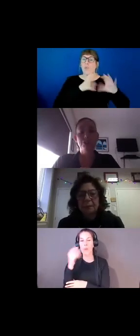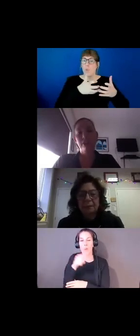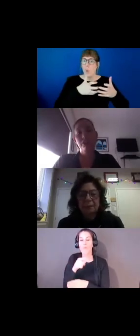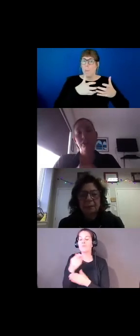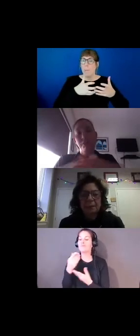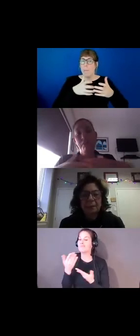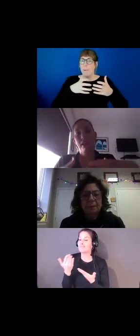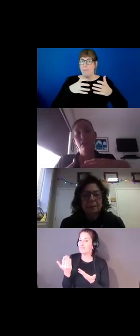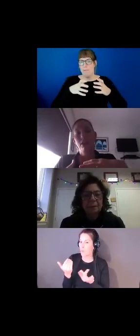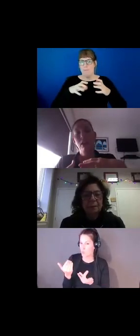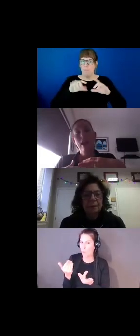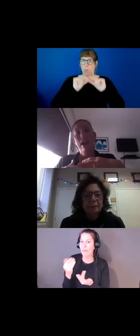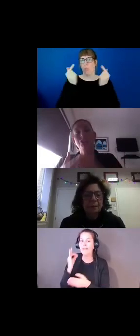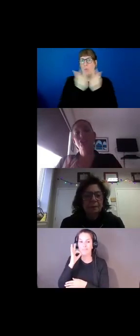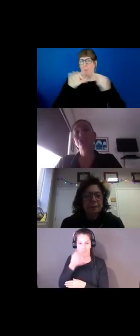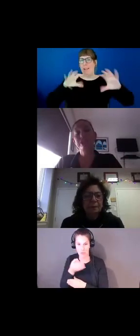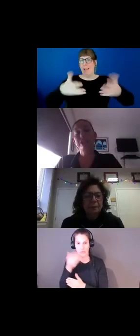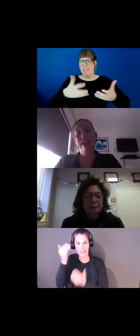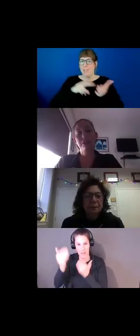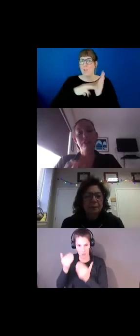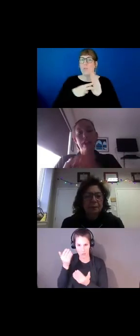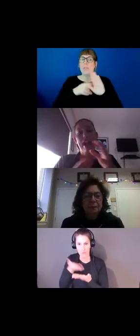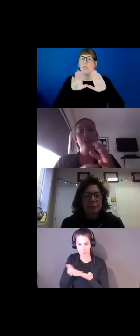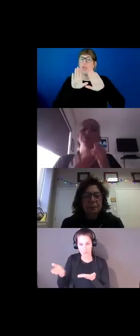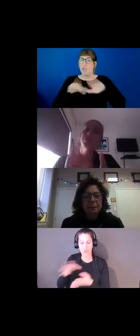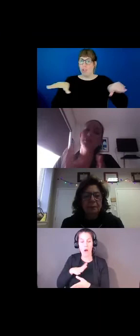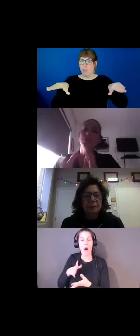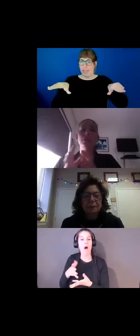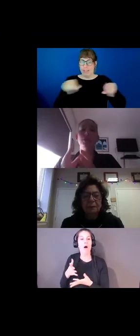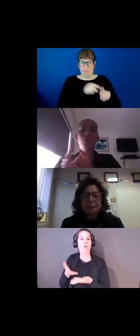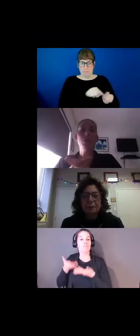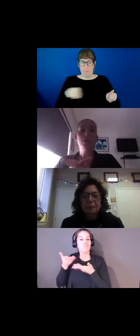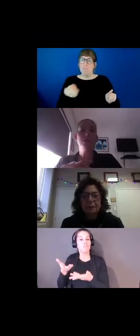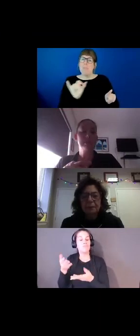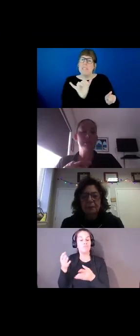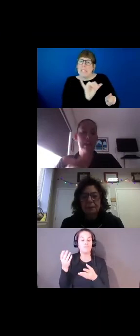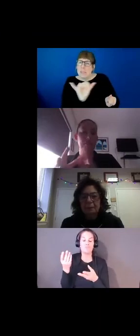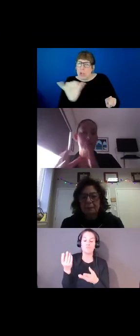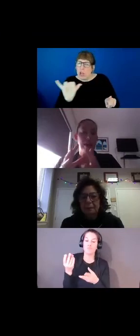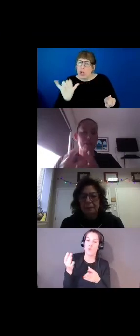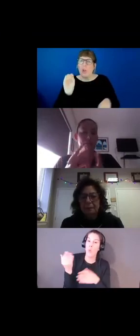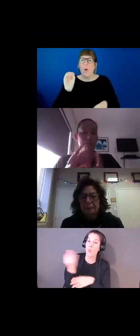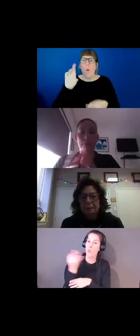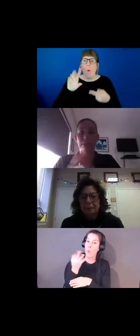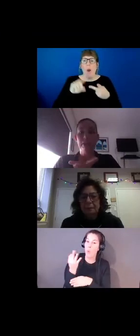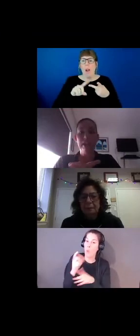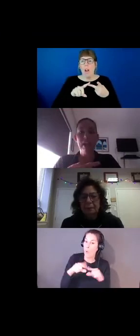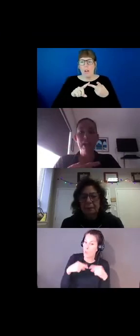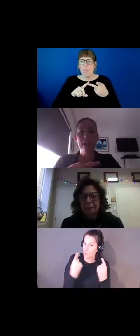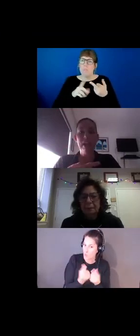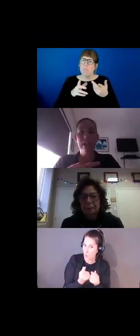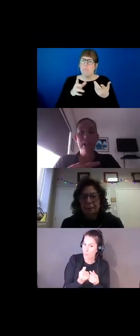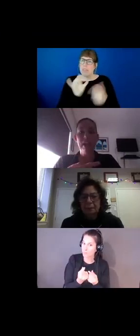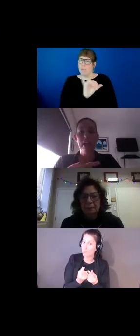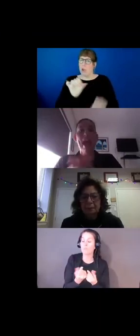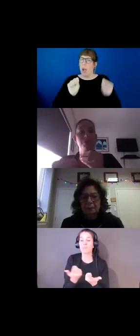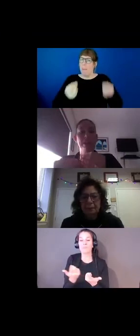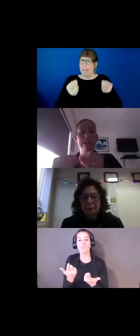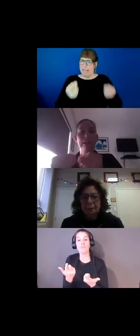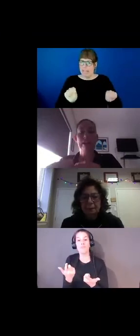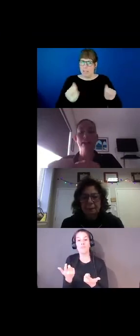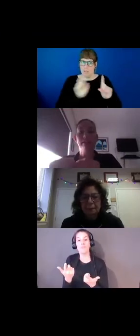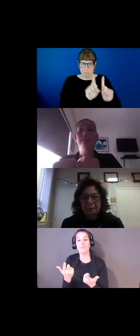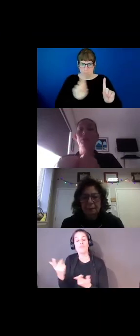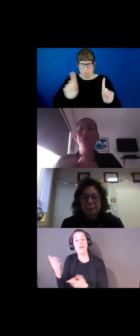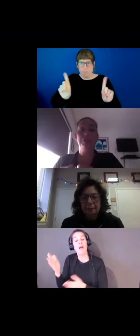we try to do is pair children together that have similar or same ability, and then we can really